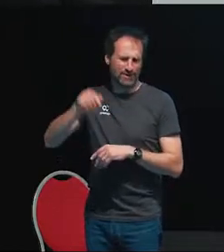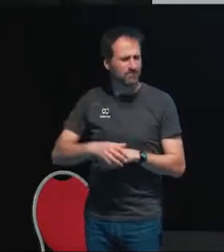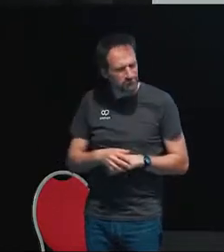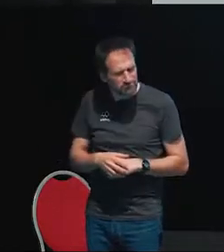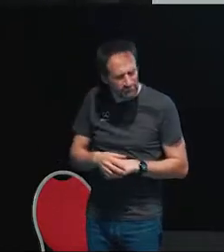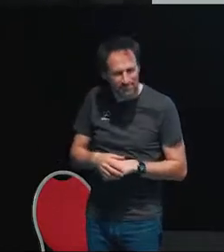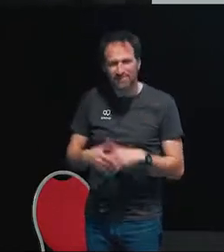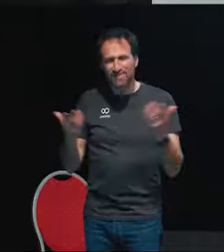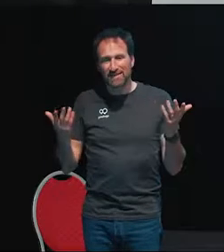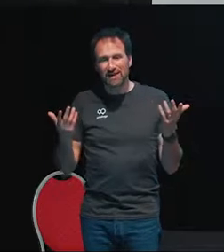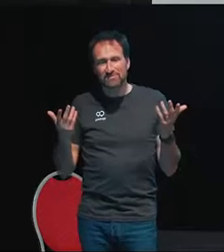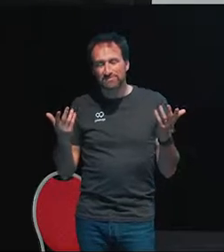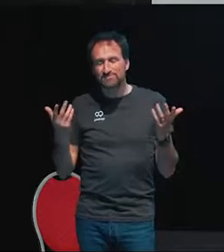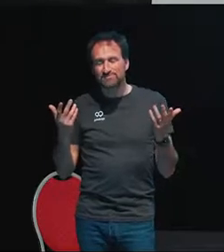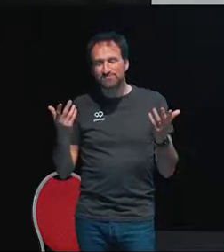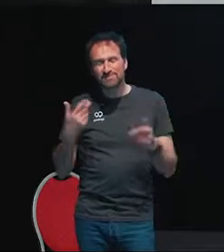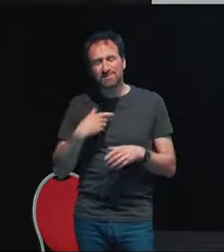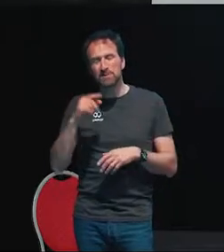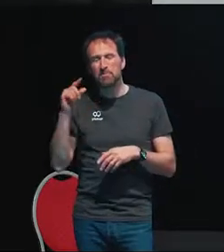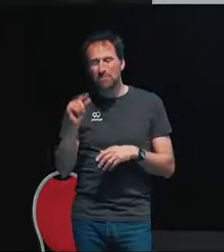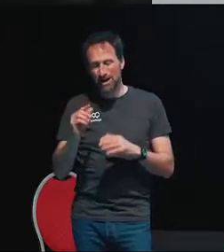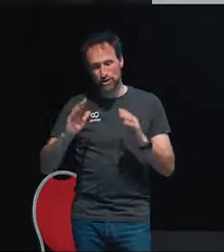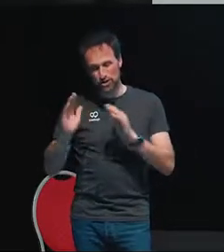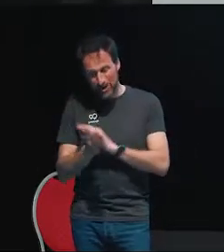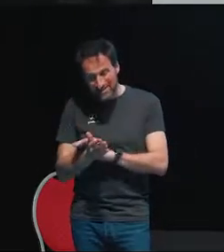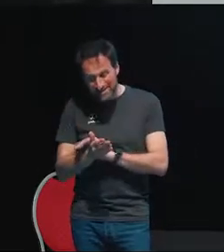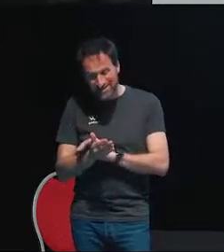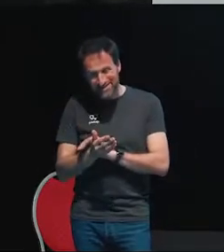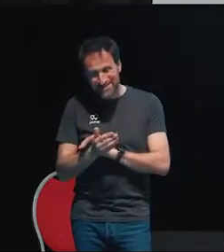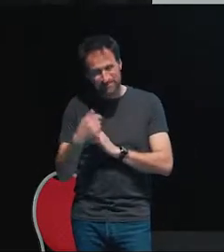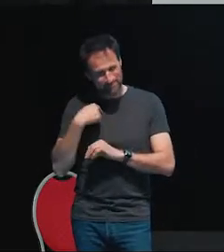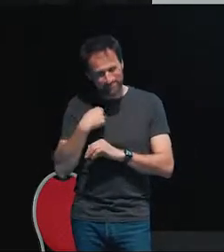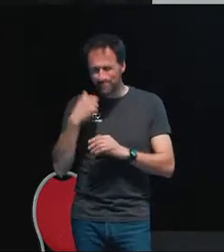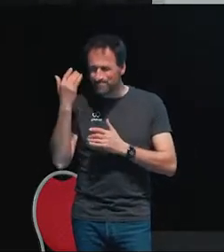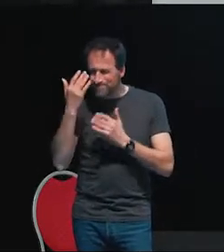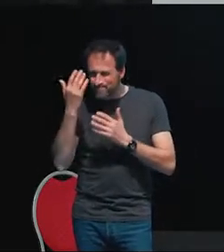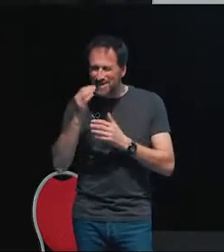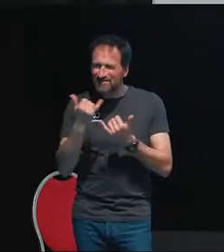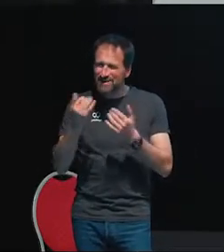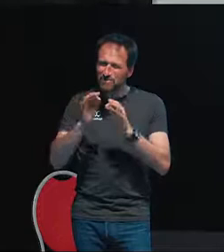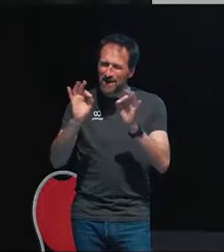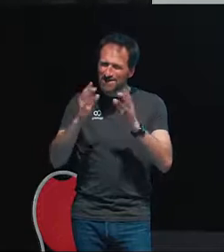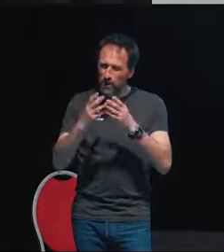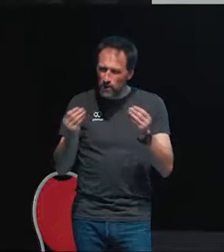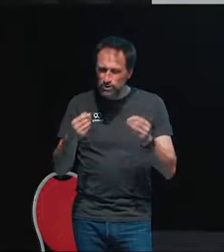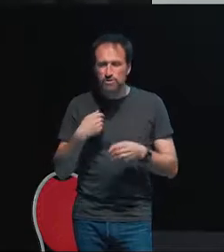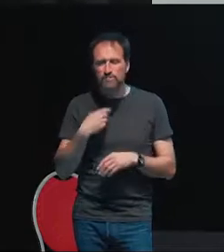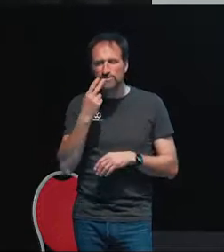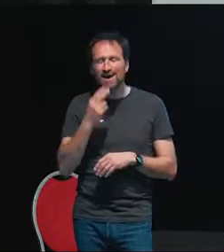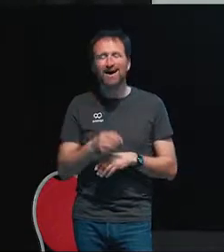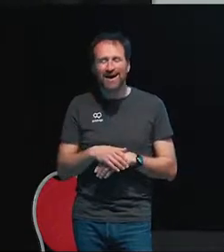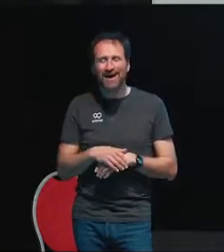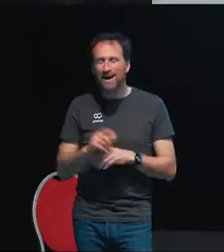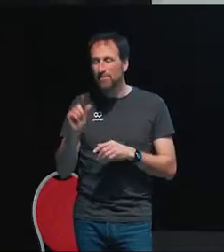services I mean one of the things that I found a lot when I looked at these solutions is we kind of took the micro from my cursor